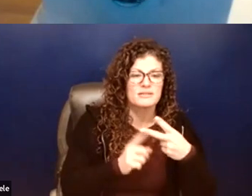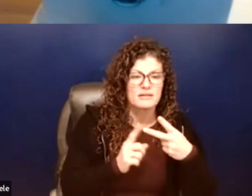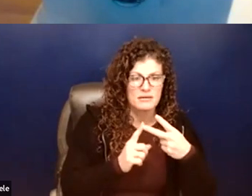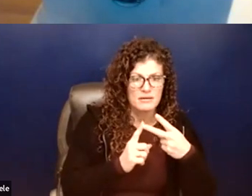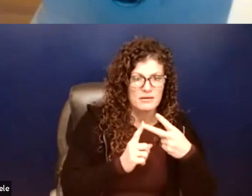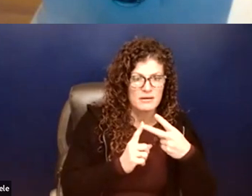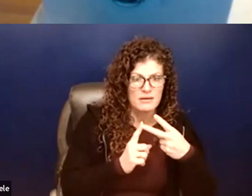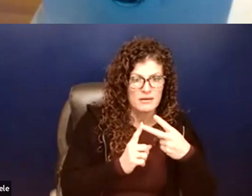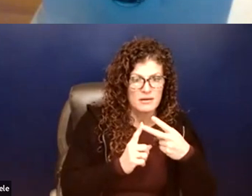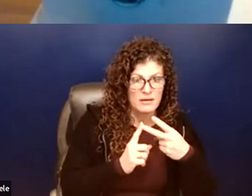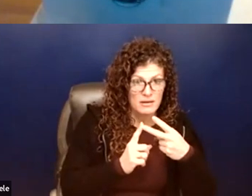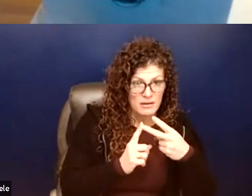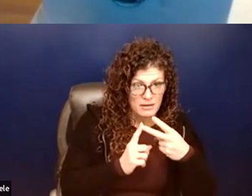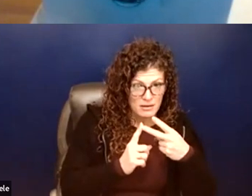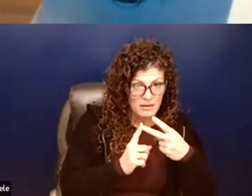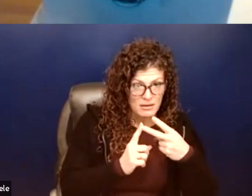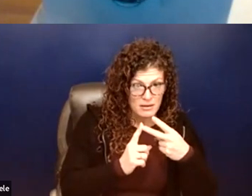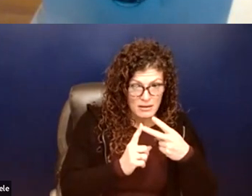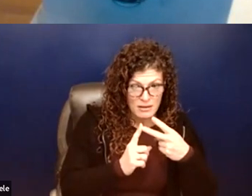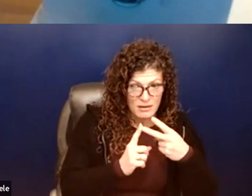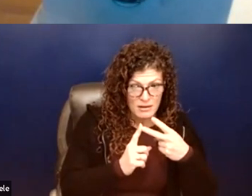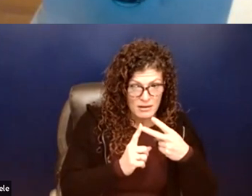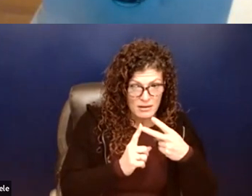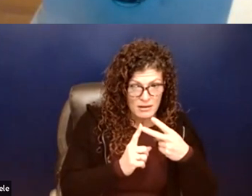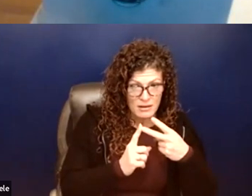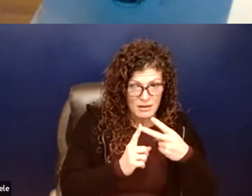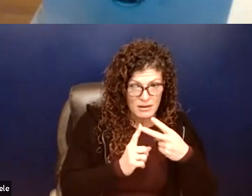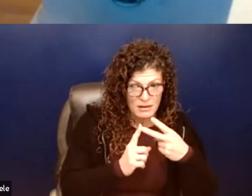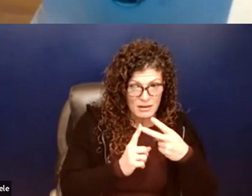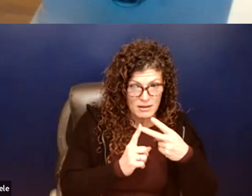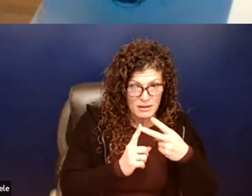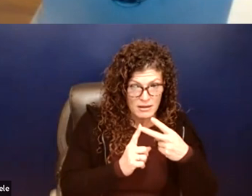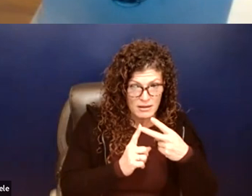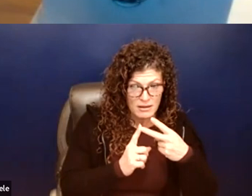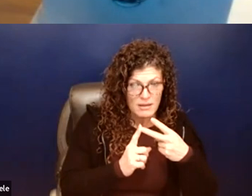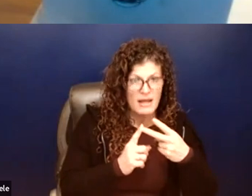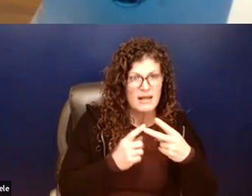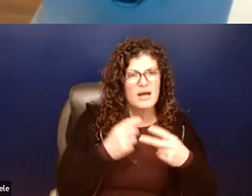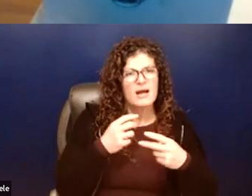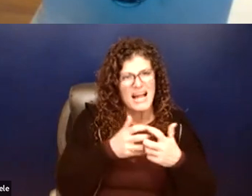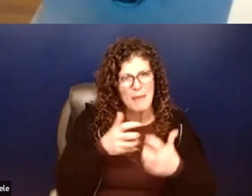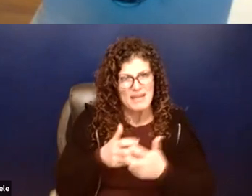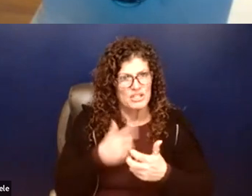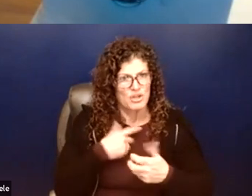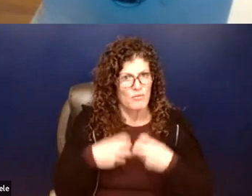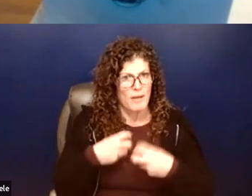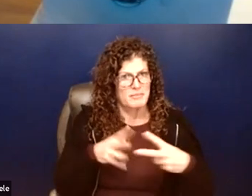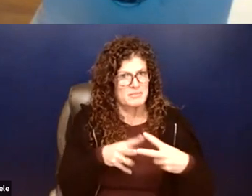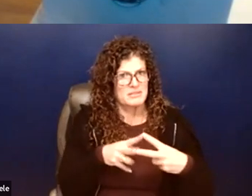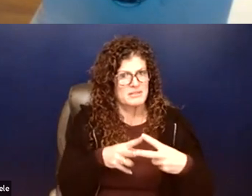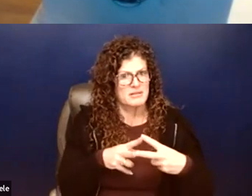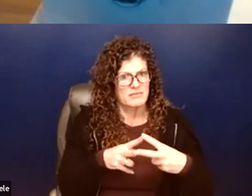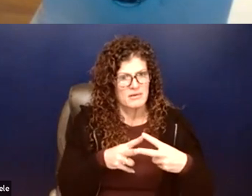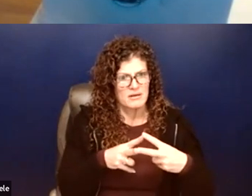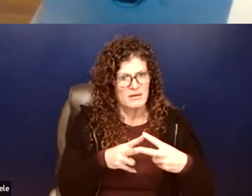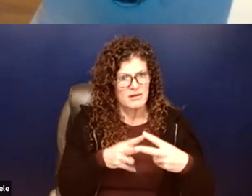up having a lot of issues, having accommodations and teachers being able to accommodate them, for example. Those are two